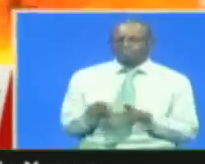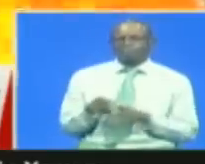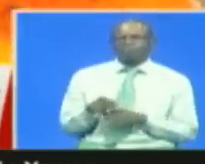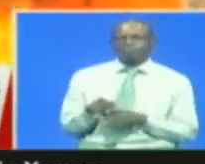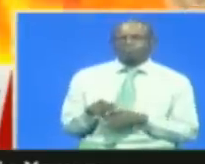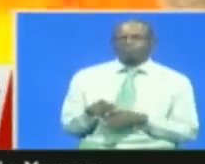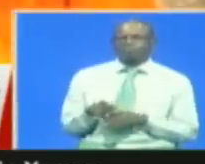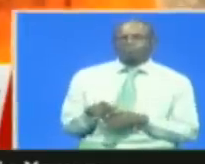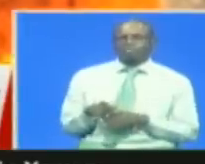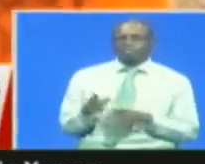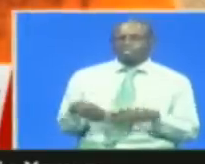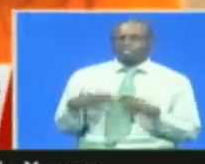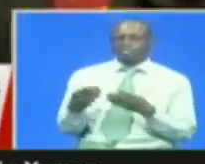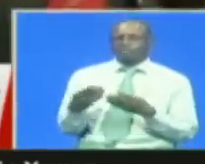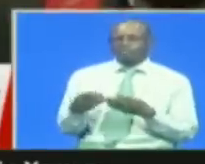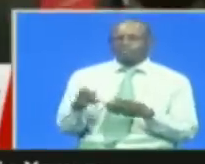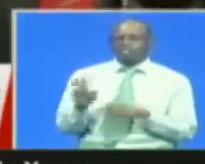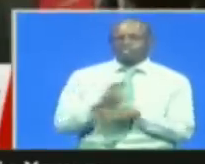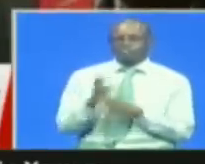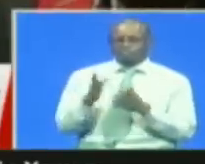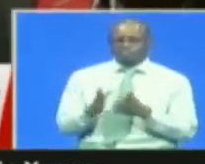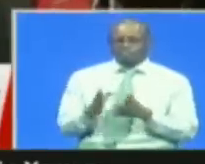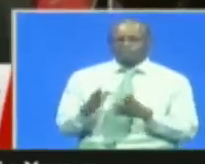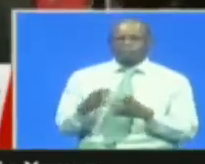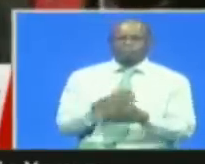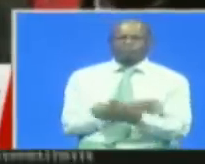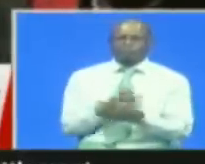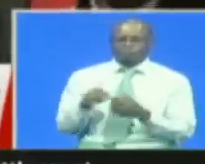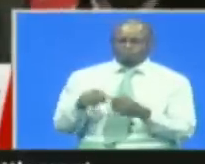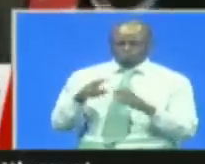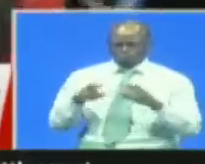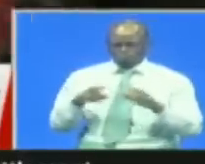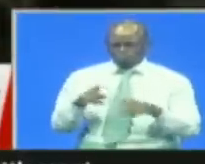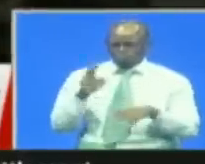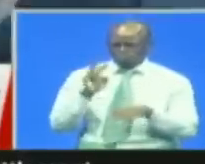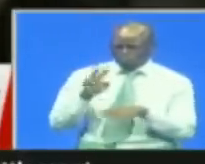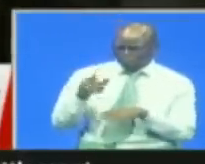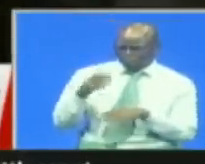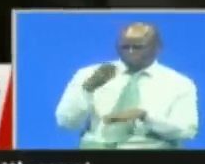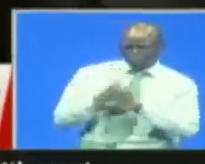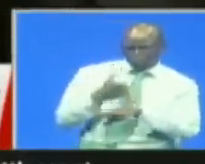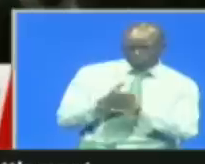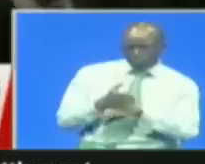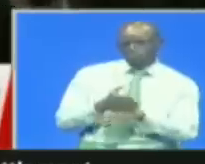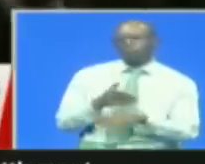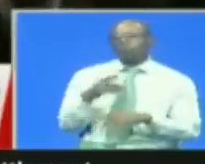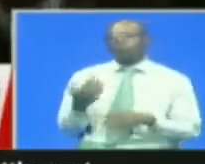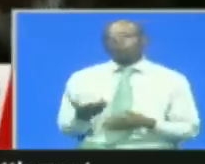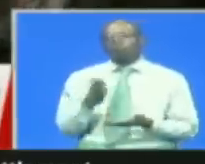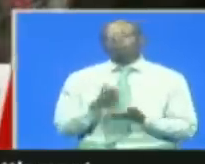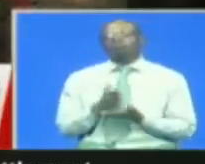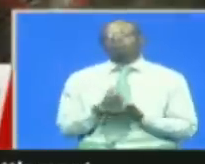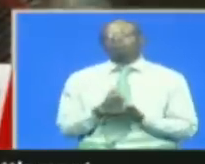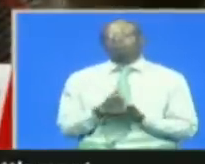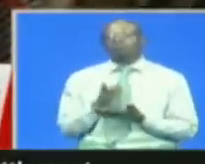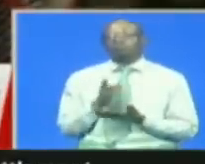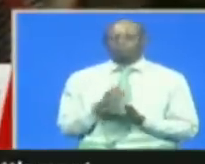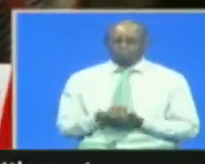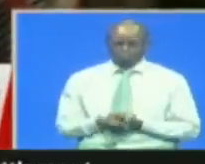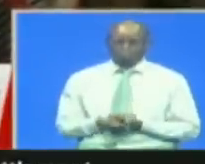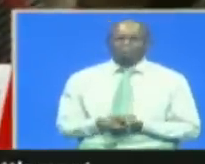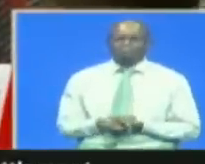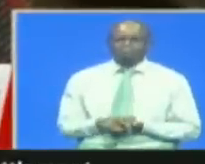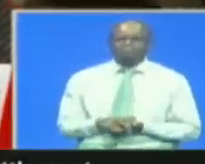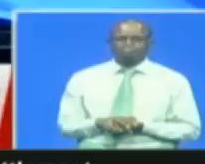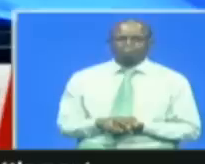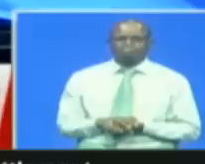to investigate any offence relating to counterfeit, even when the same is not an offence under the Act.